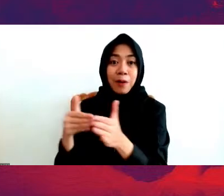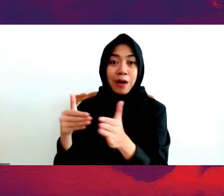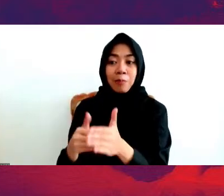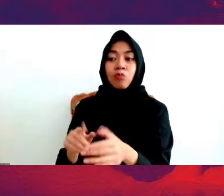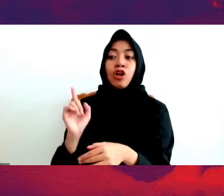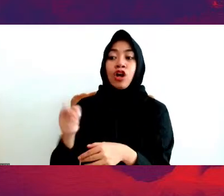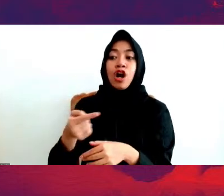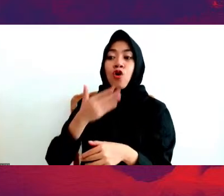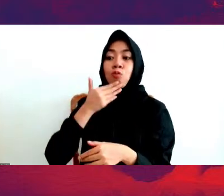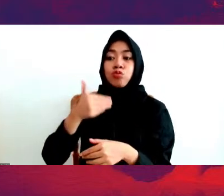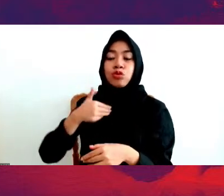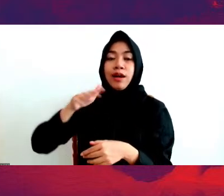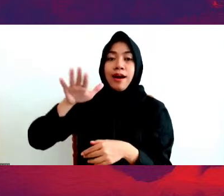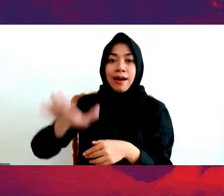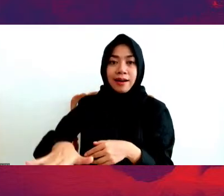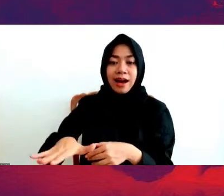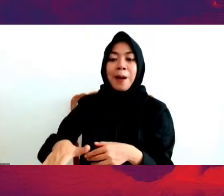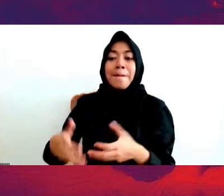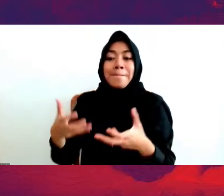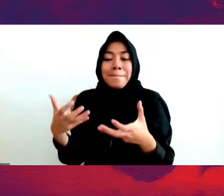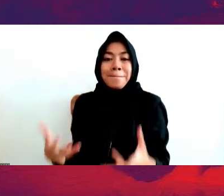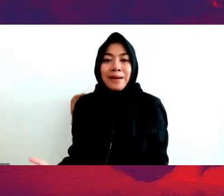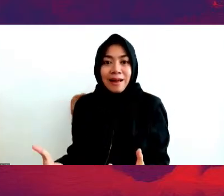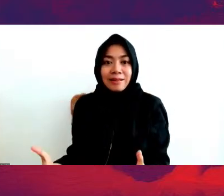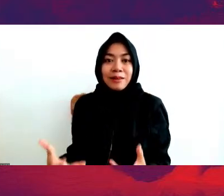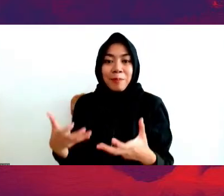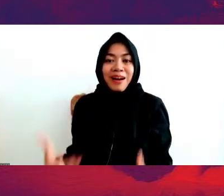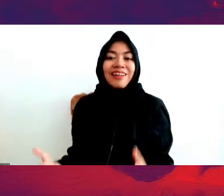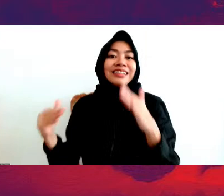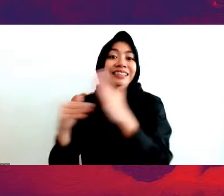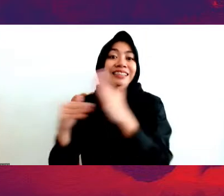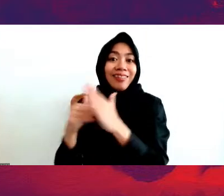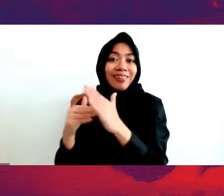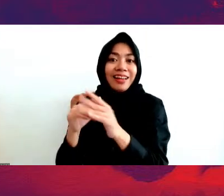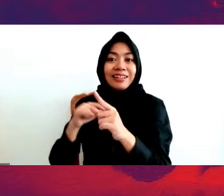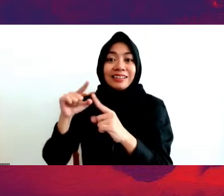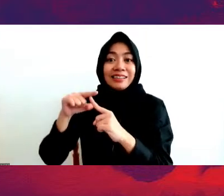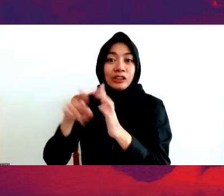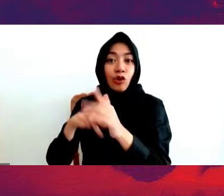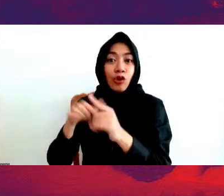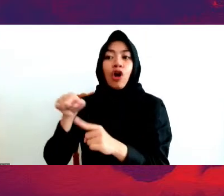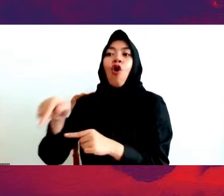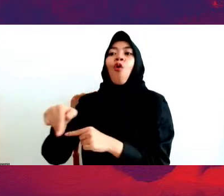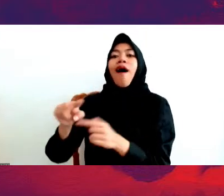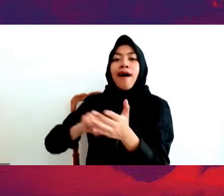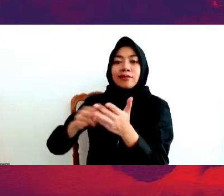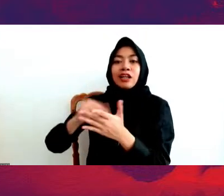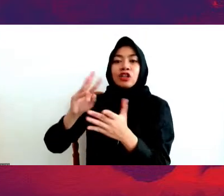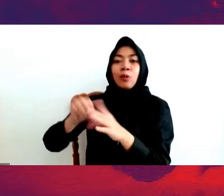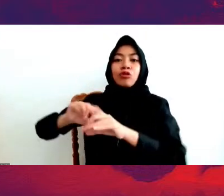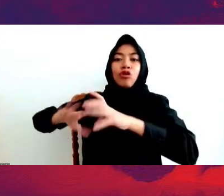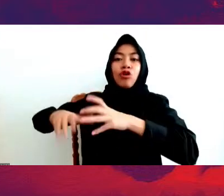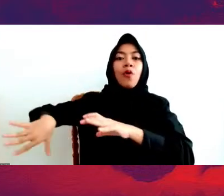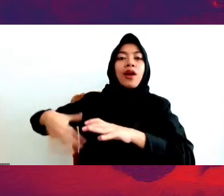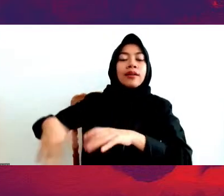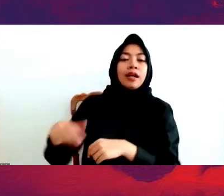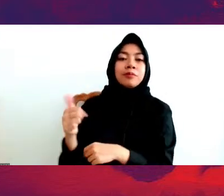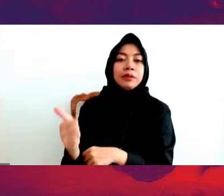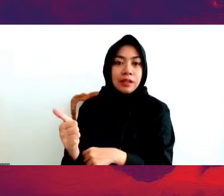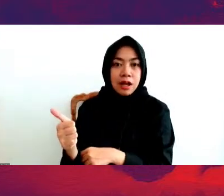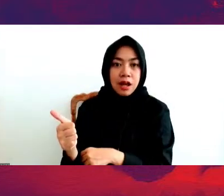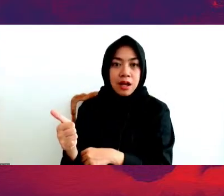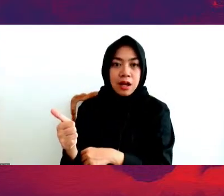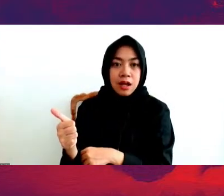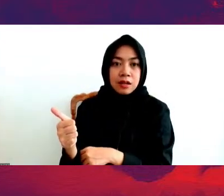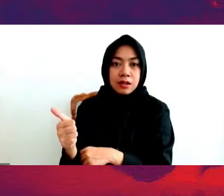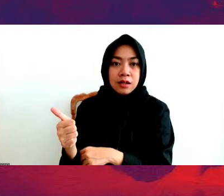under 5 who is underweight or stunted. And we would identify individuals living in a household as deprived in